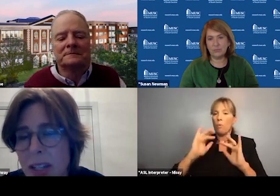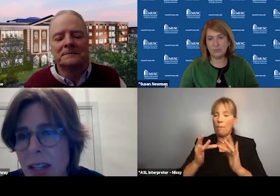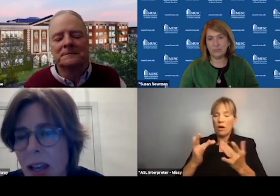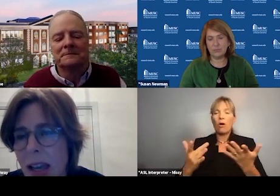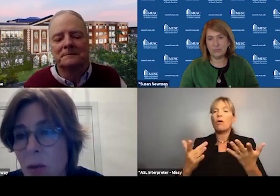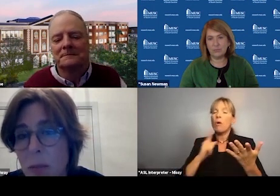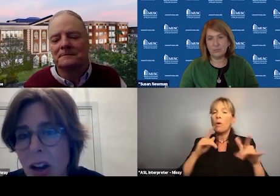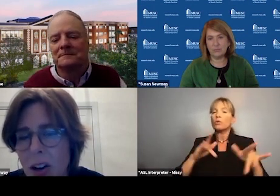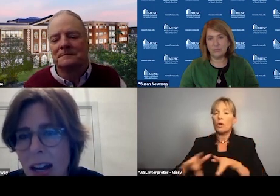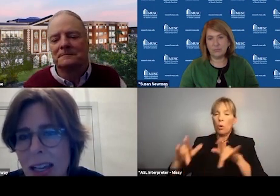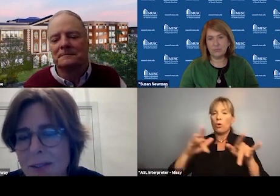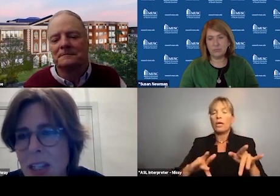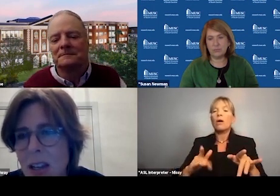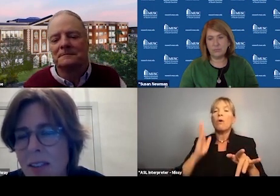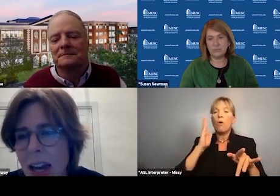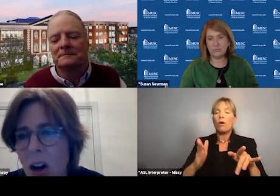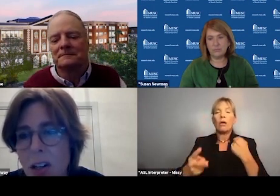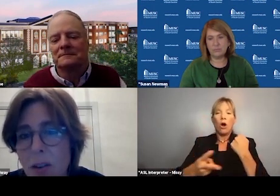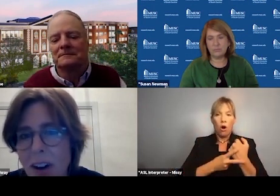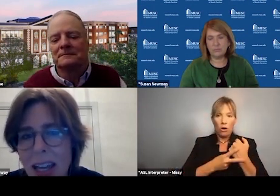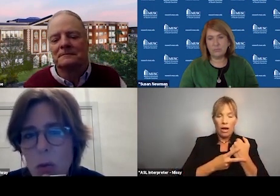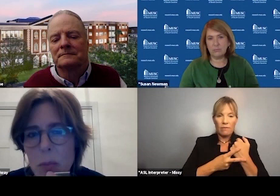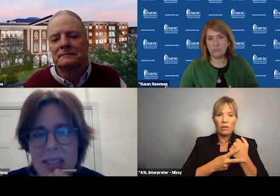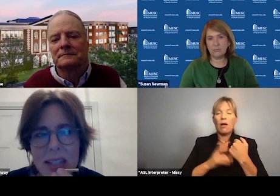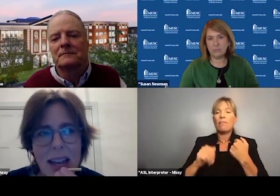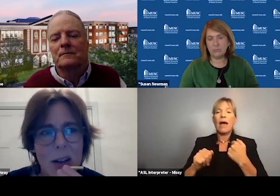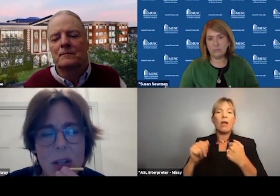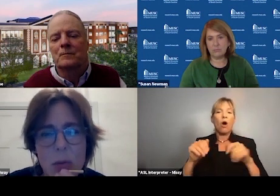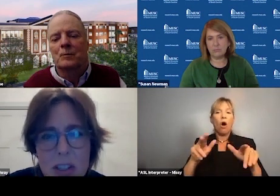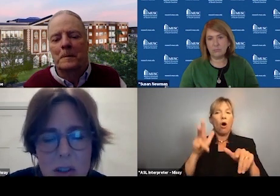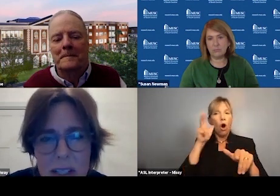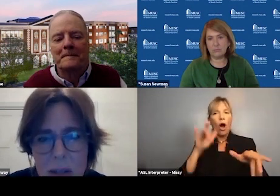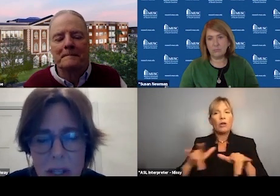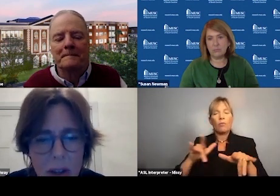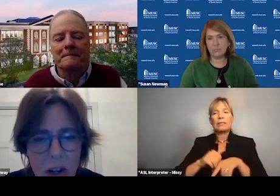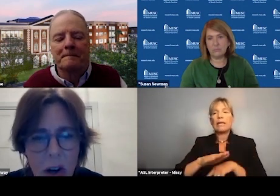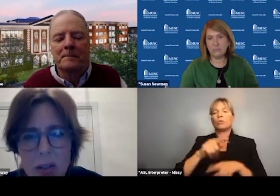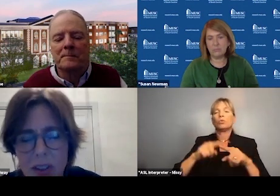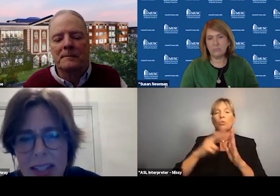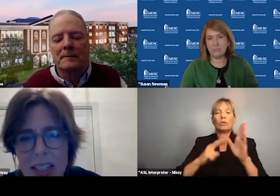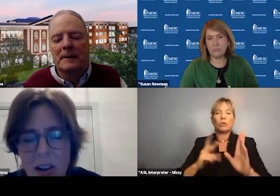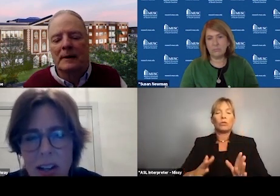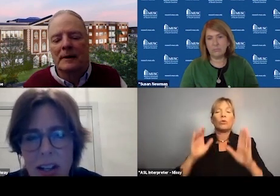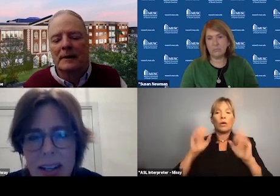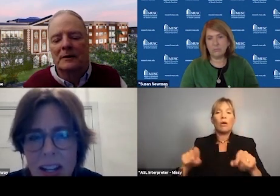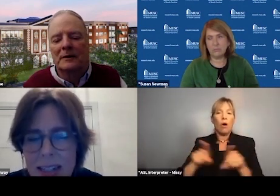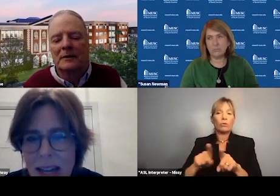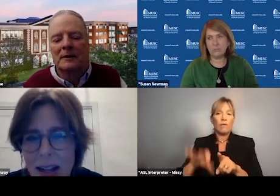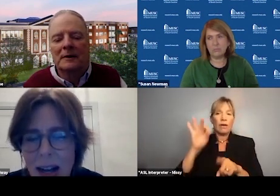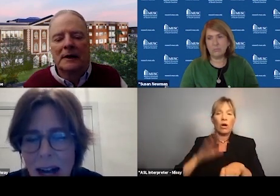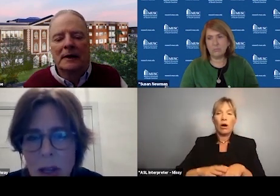was recorded and will be archived. That audio file will be sent out to registrants, but you can also find it